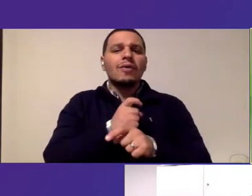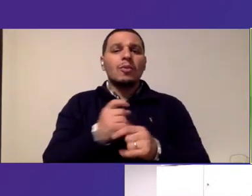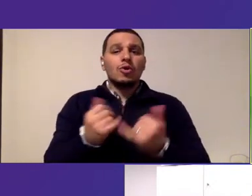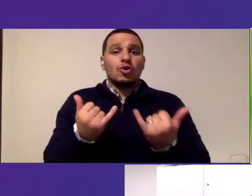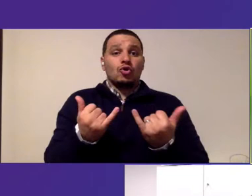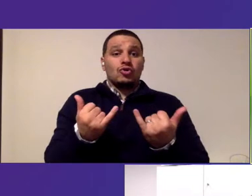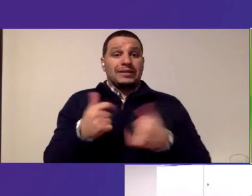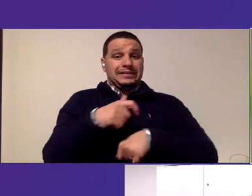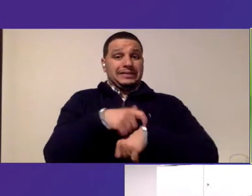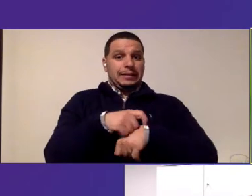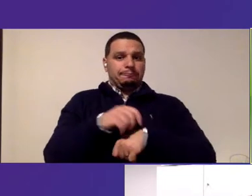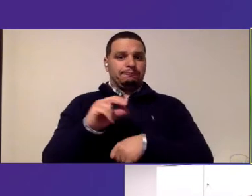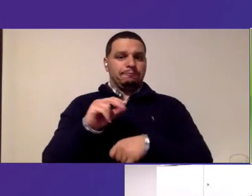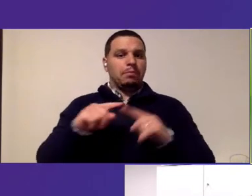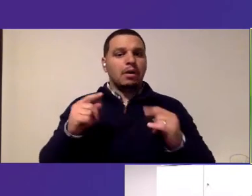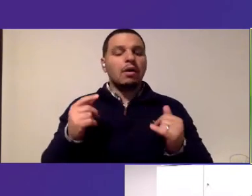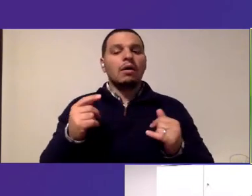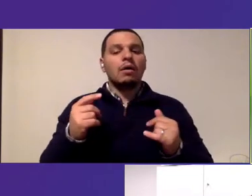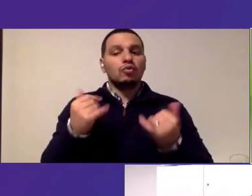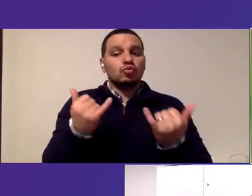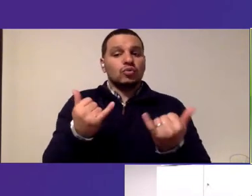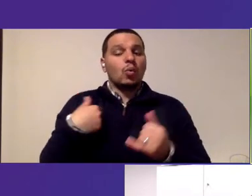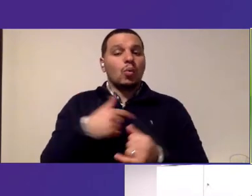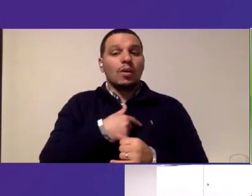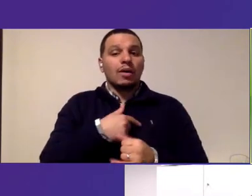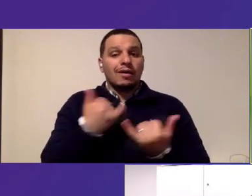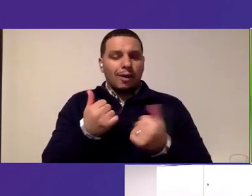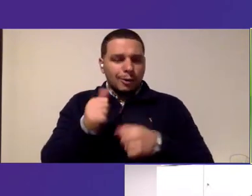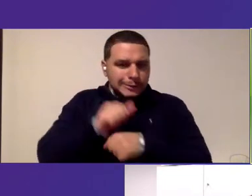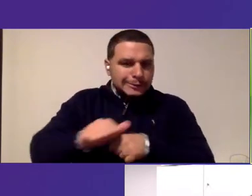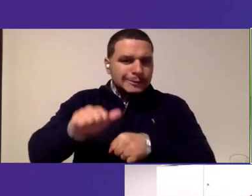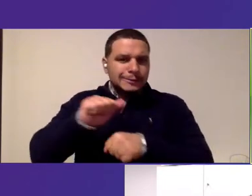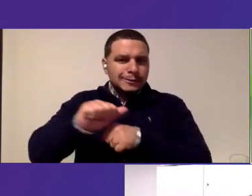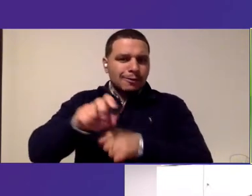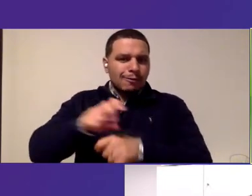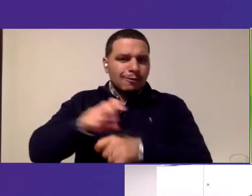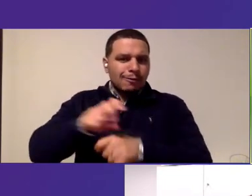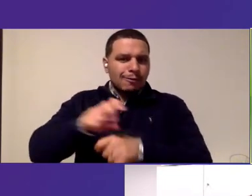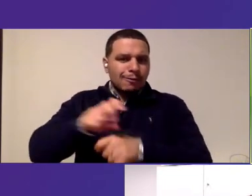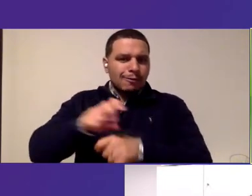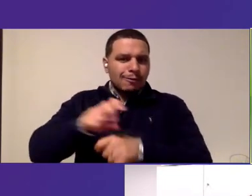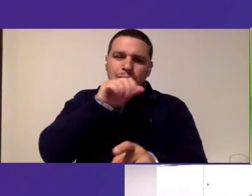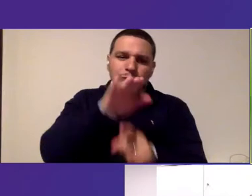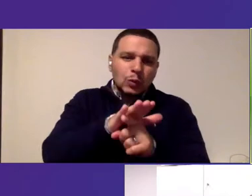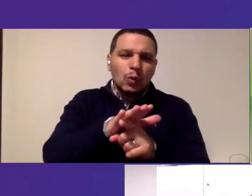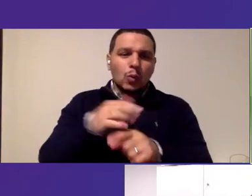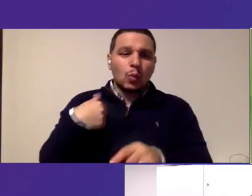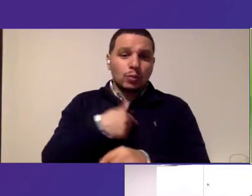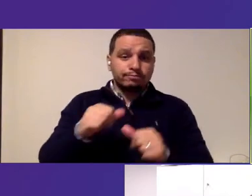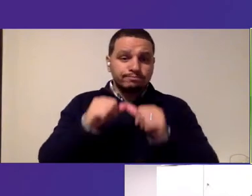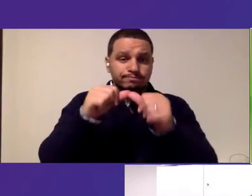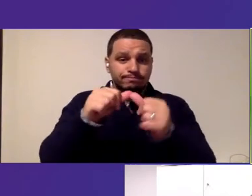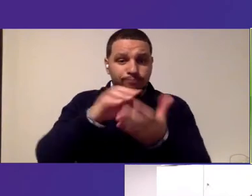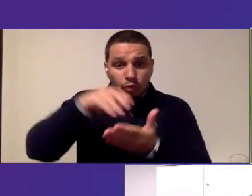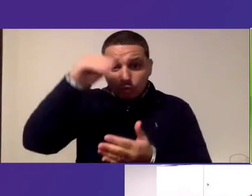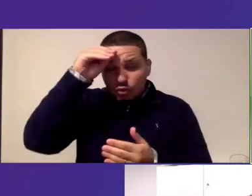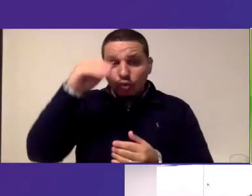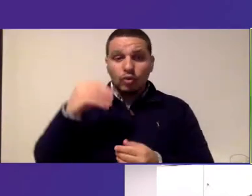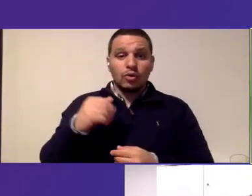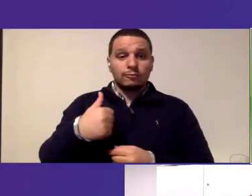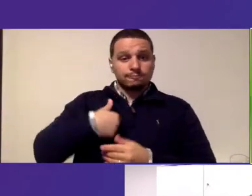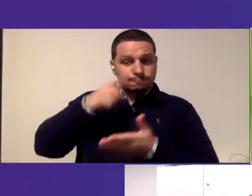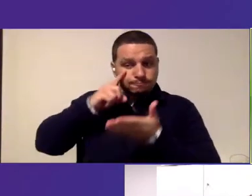present times. Today, we are working to ensure that we continue to learn, to research